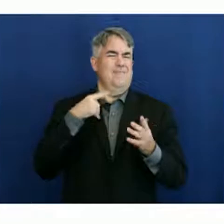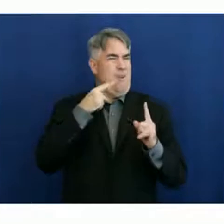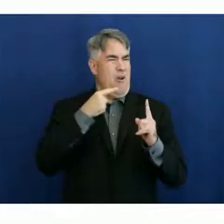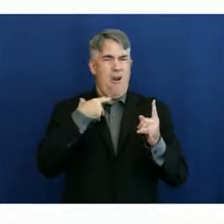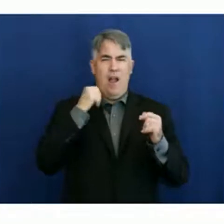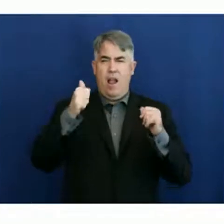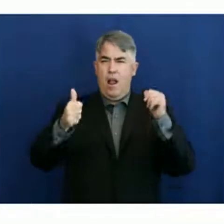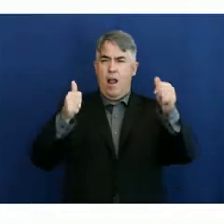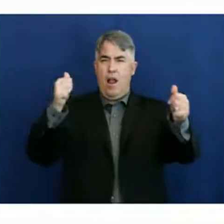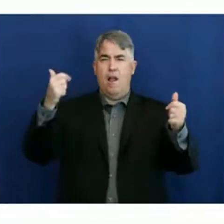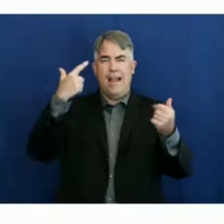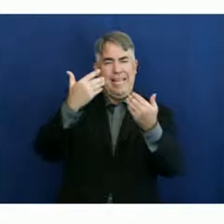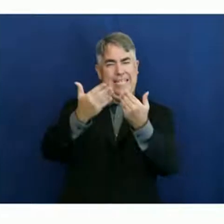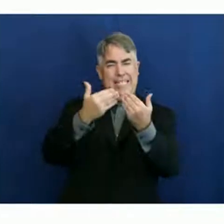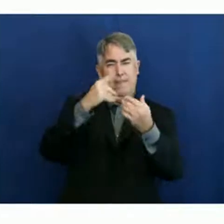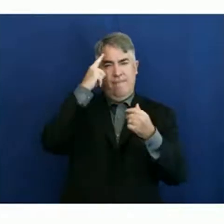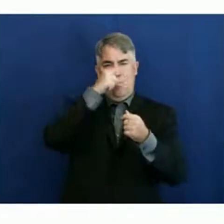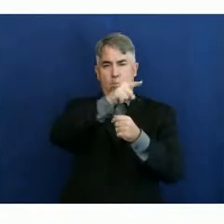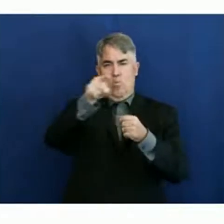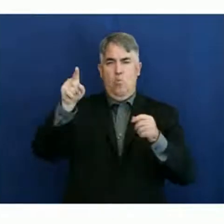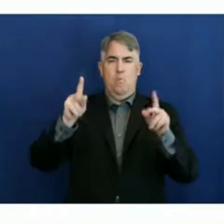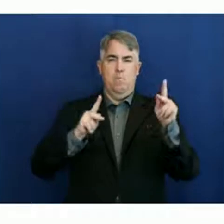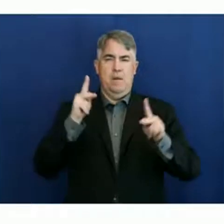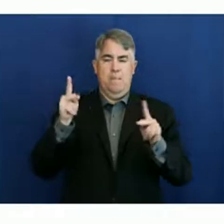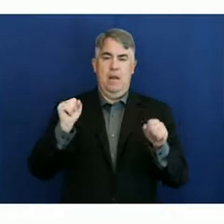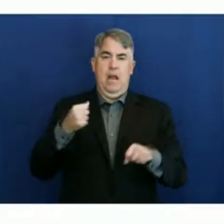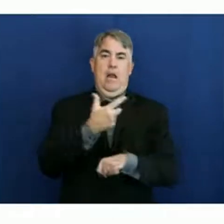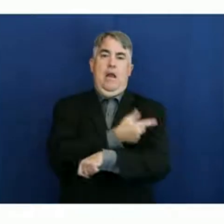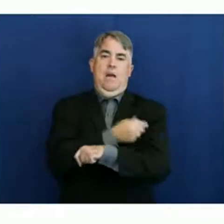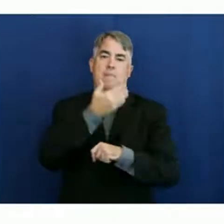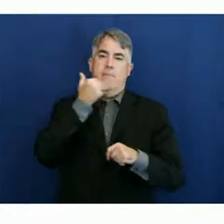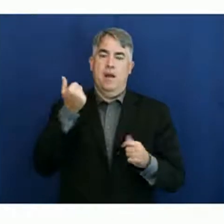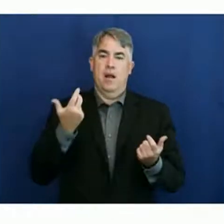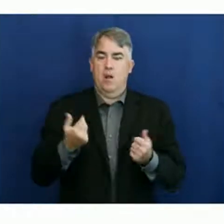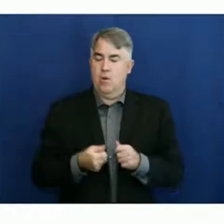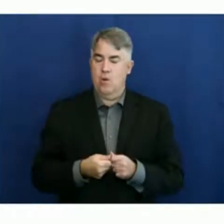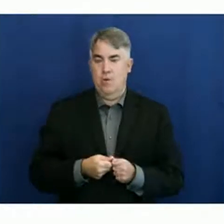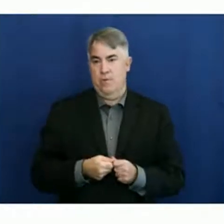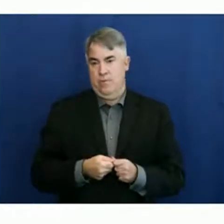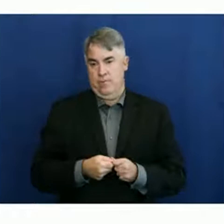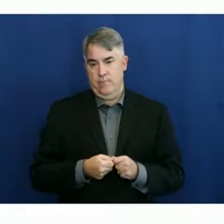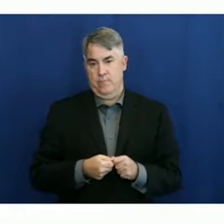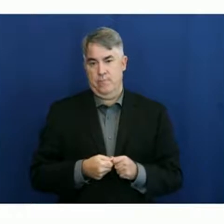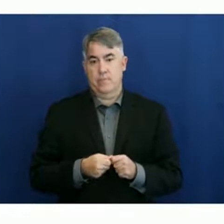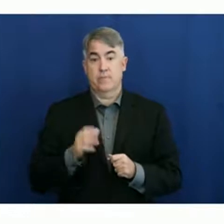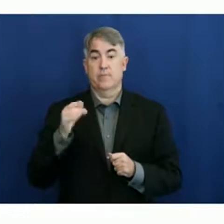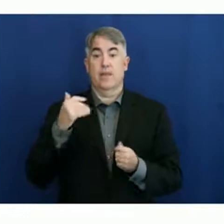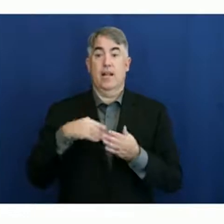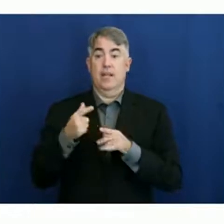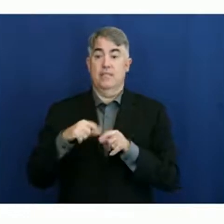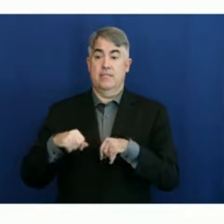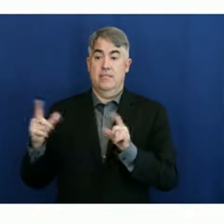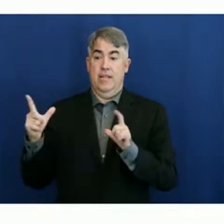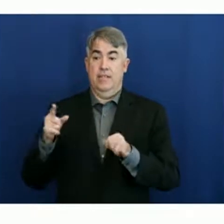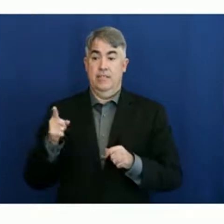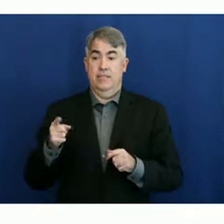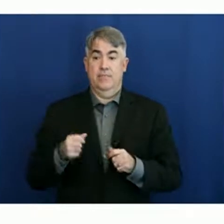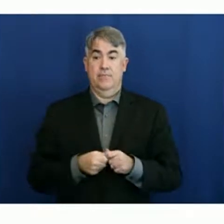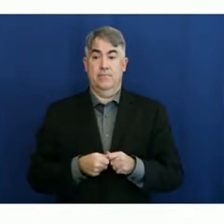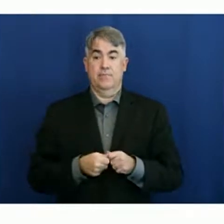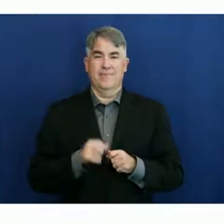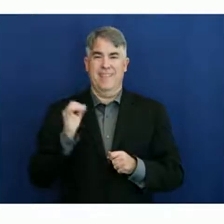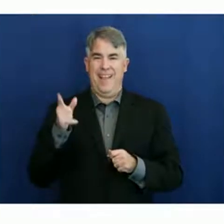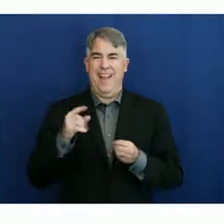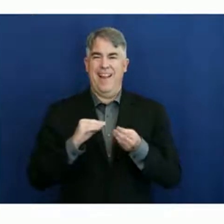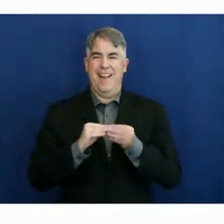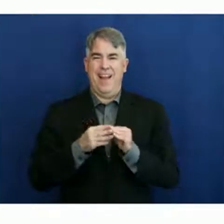easier to get in and get access to a vaccine. Let's go to our next chart. Here again, you see